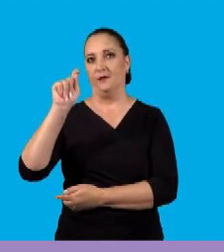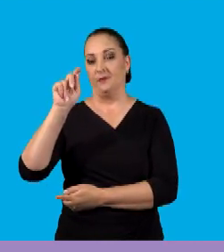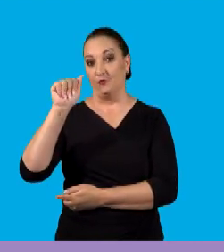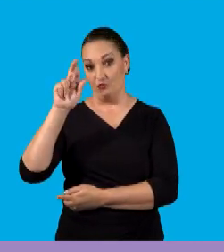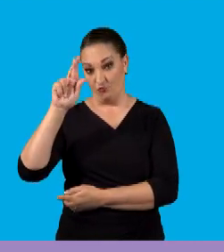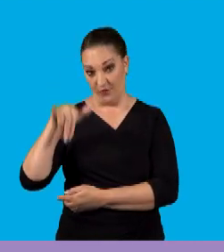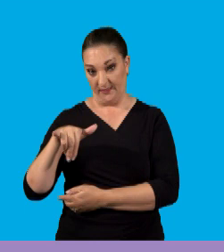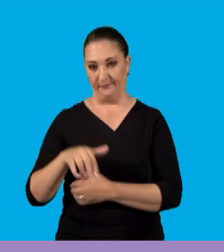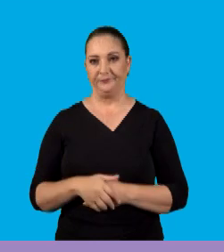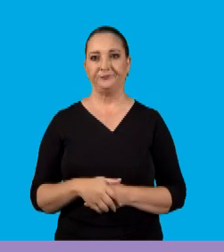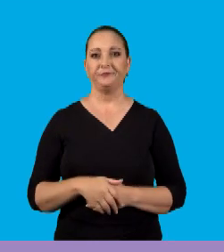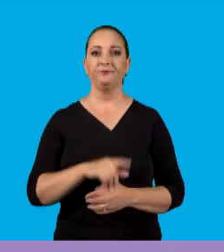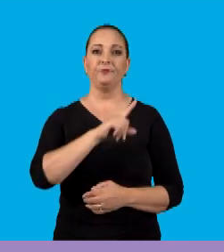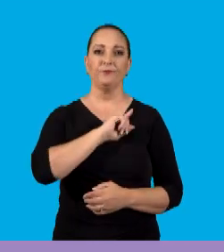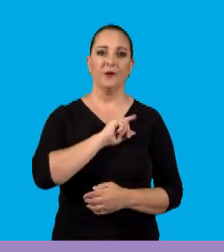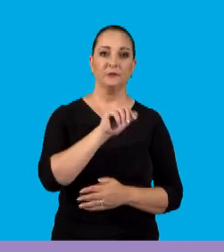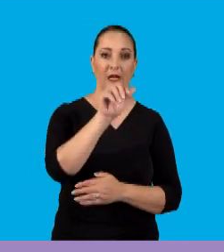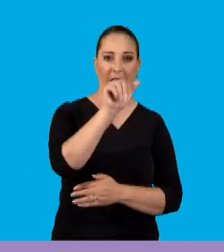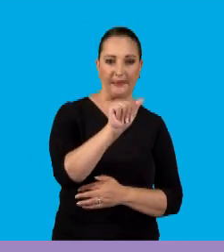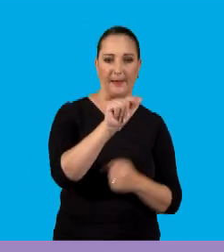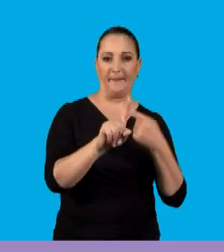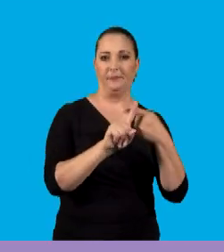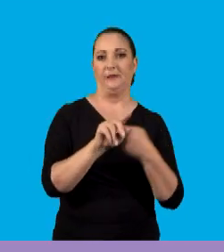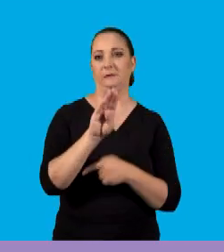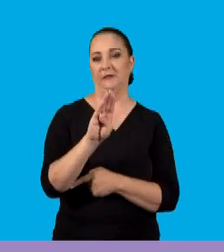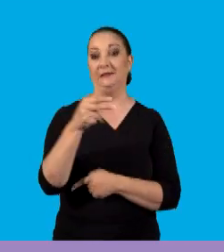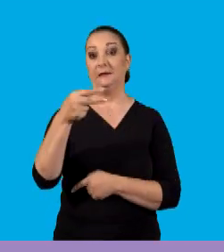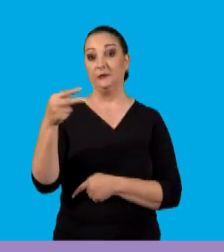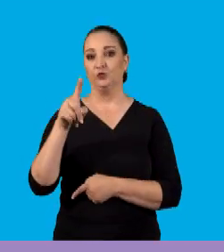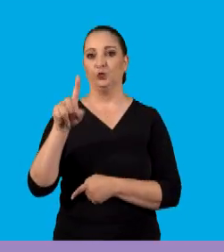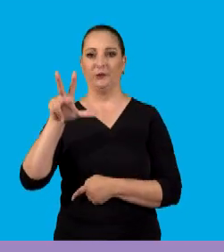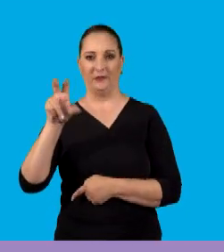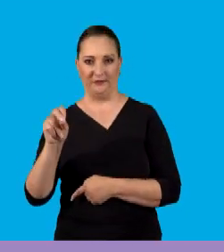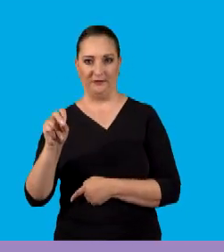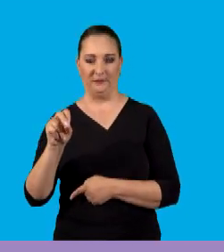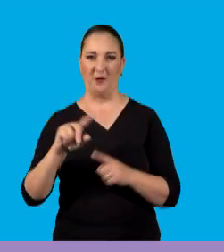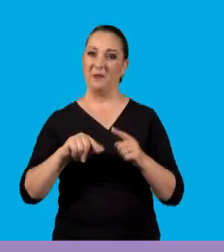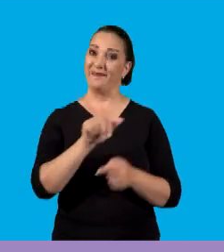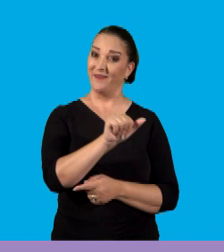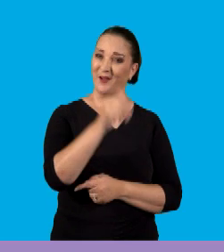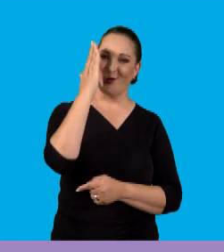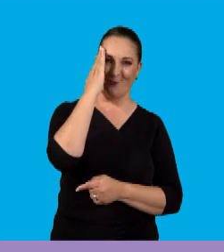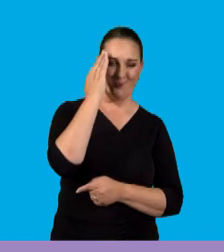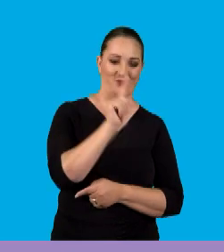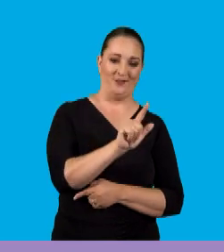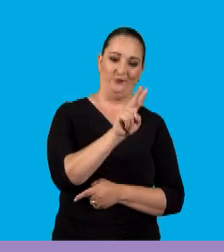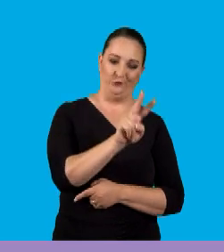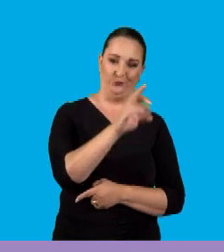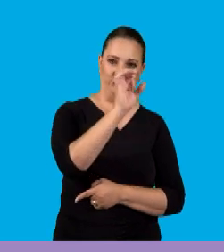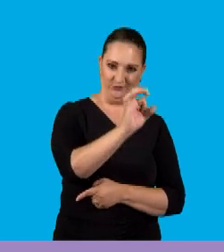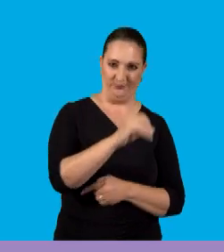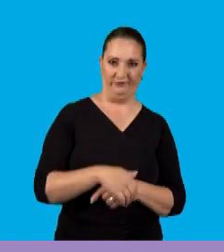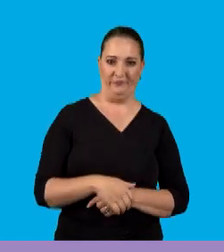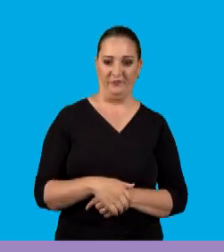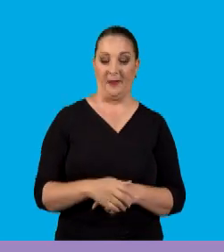So angle A plus angle B equals to 180 degrees. And therefore, since A is 72